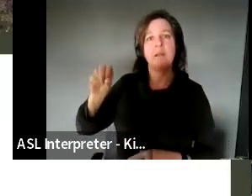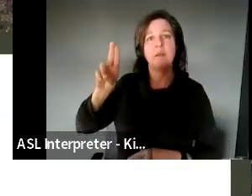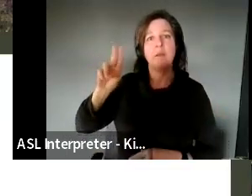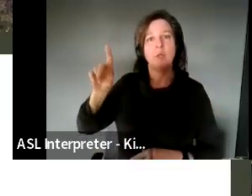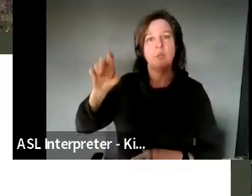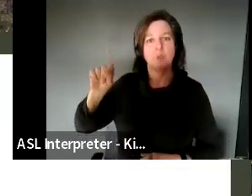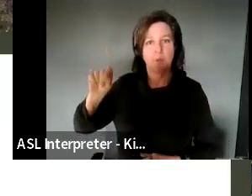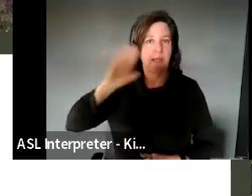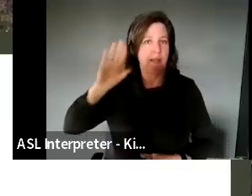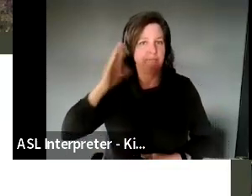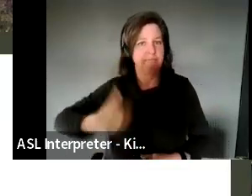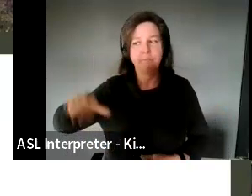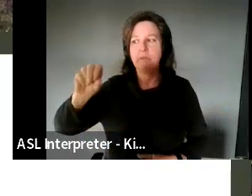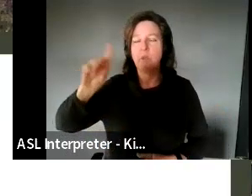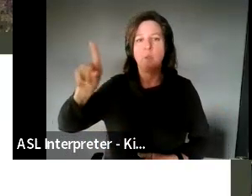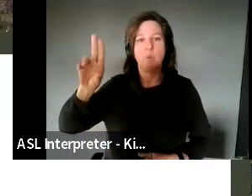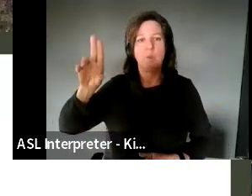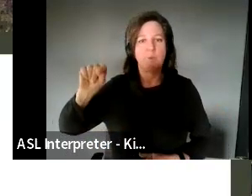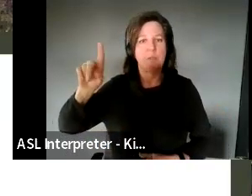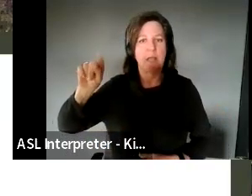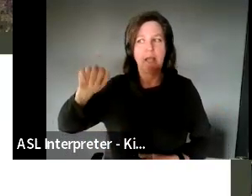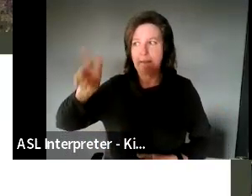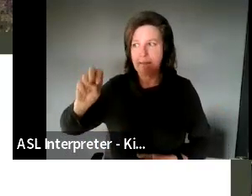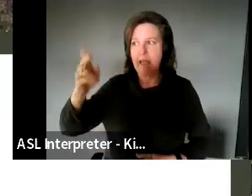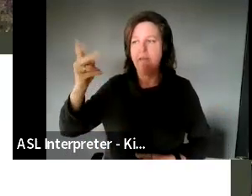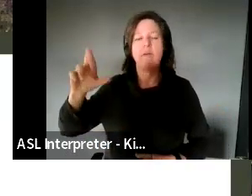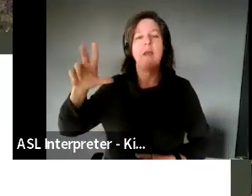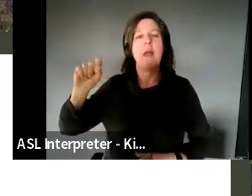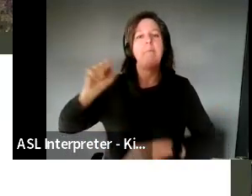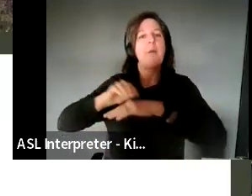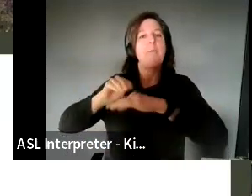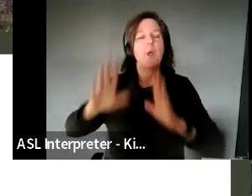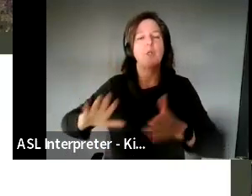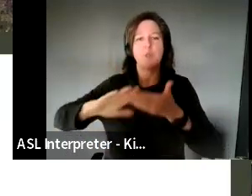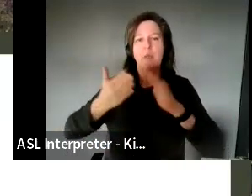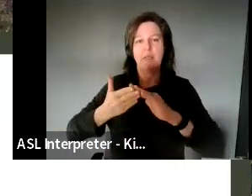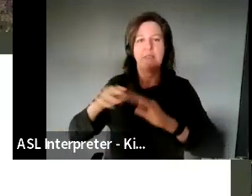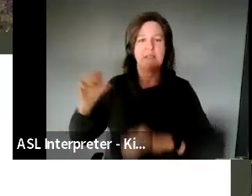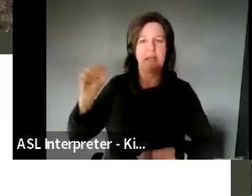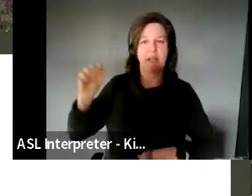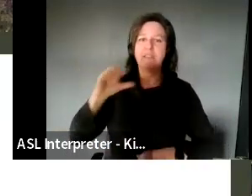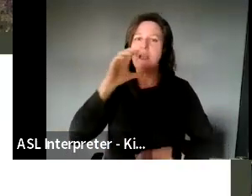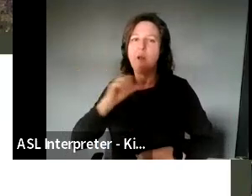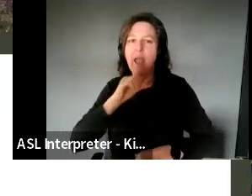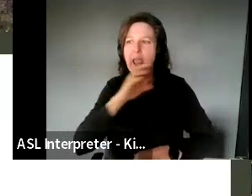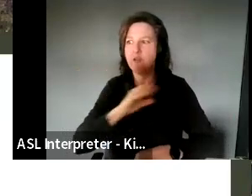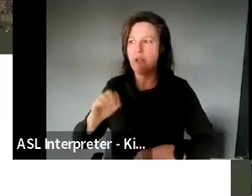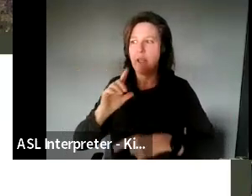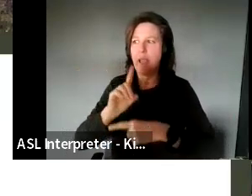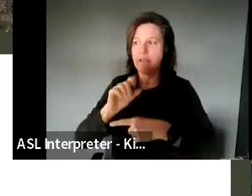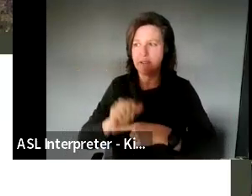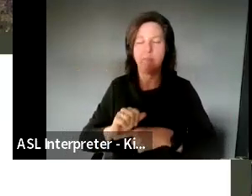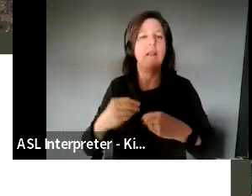is Suzette Tave, and I am the Pearls Counselor with the City of Seattle Aging and Disability, and I provide